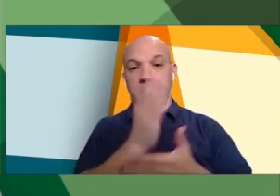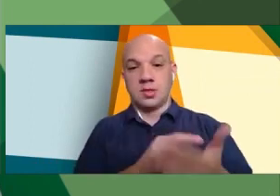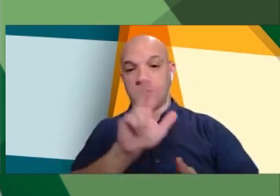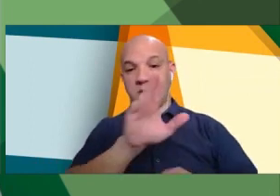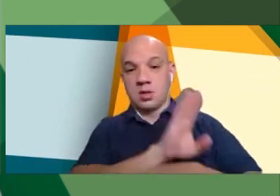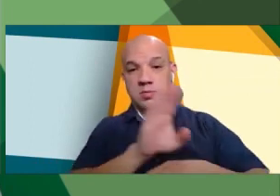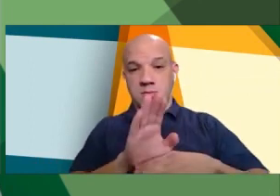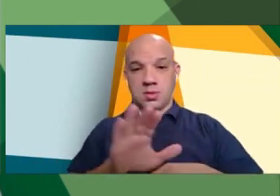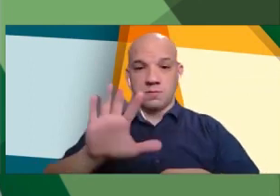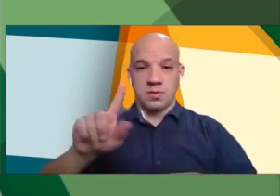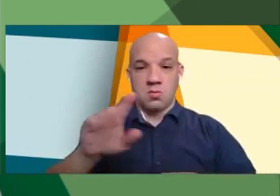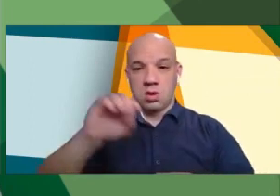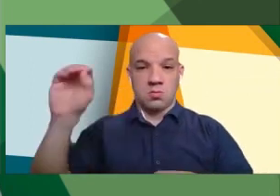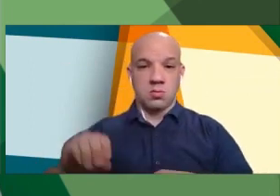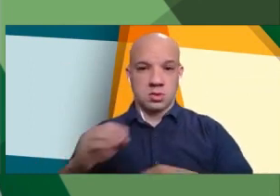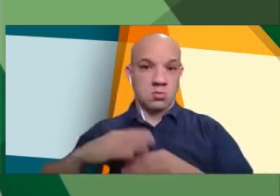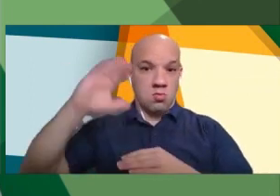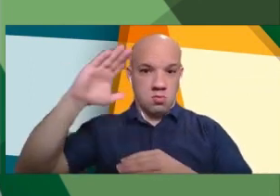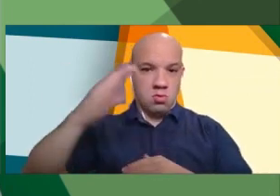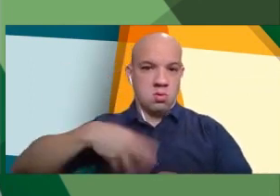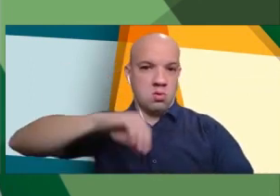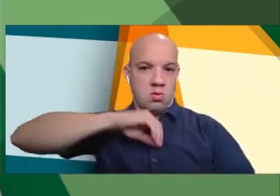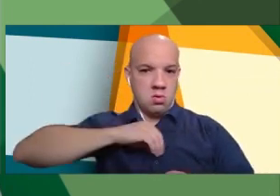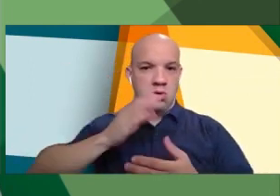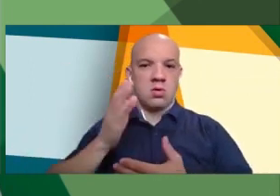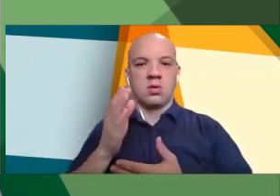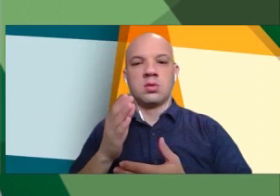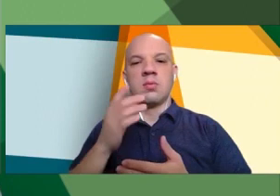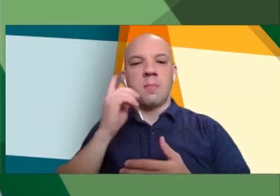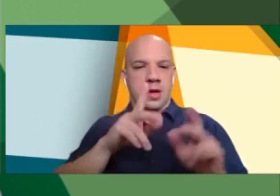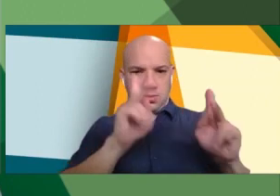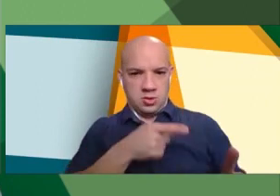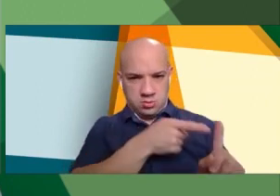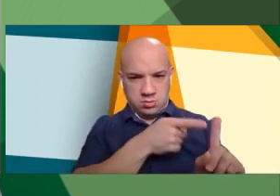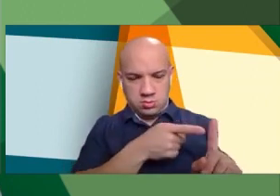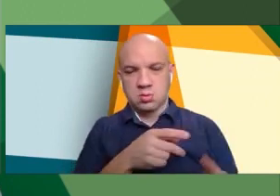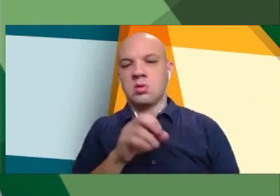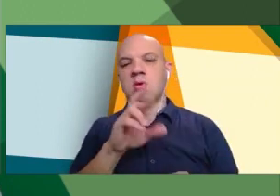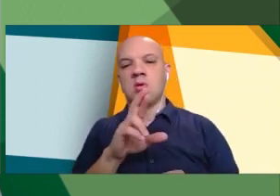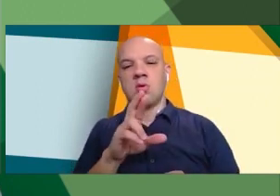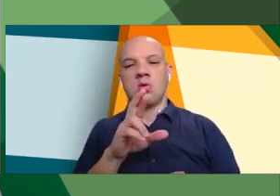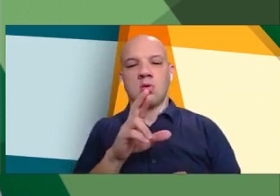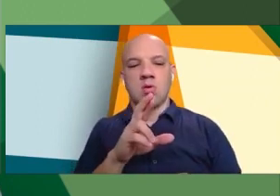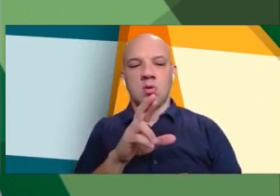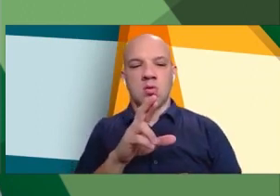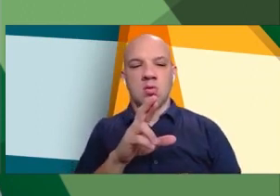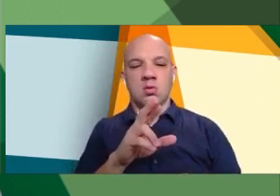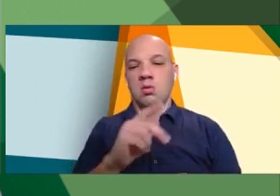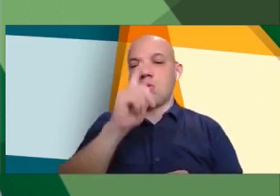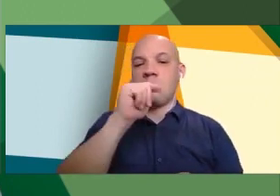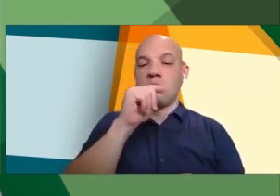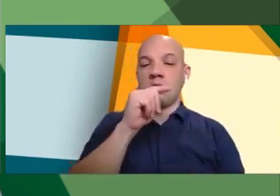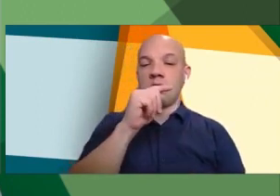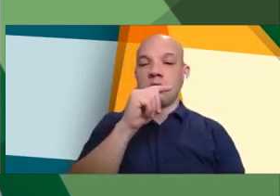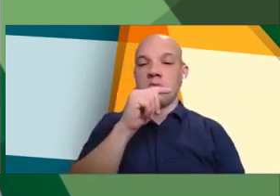least 51% or more owned by Section 3 resident, or whose